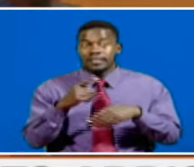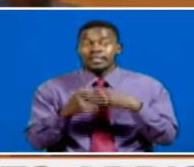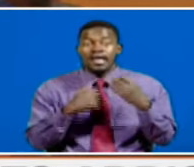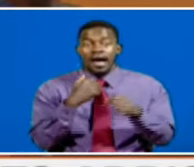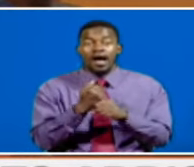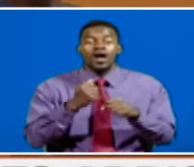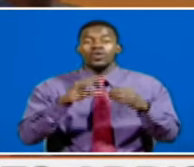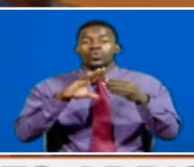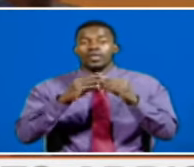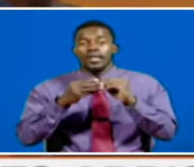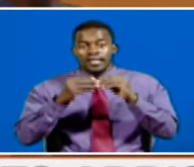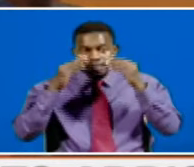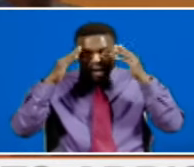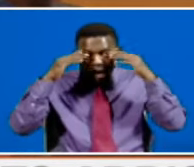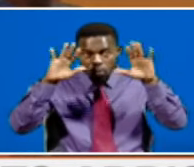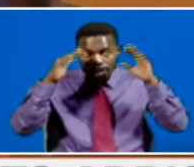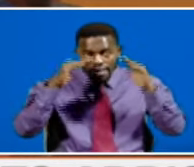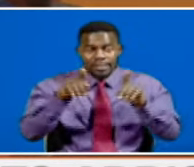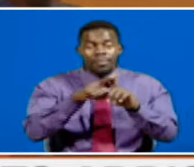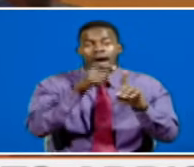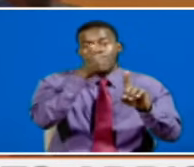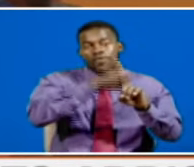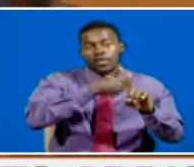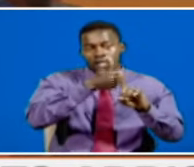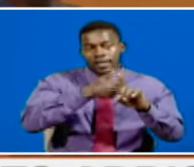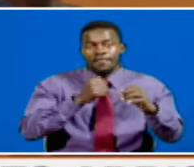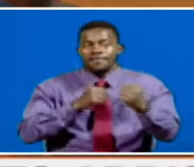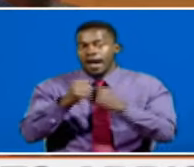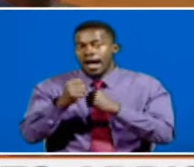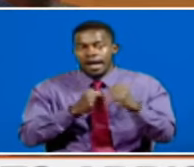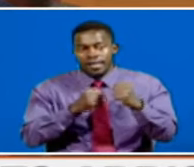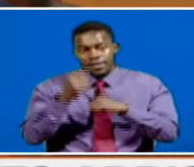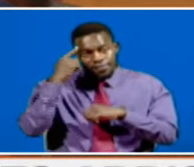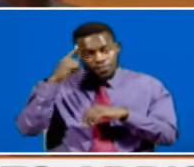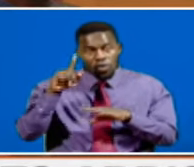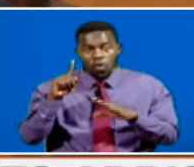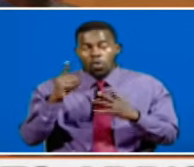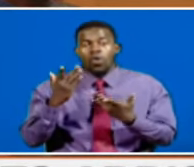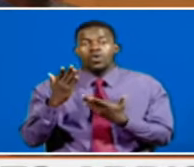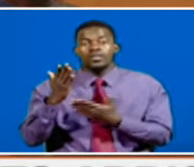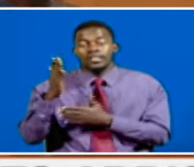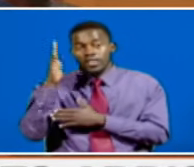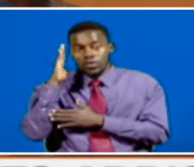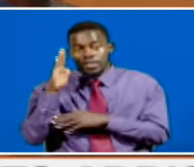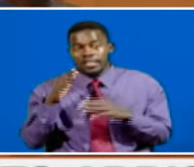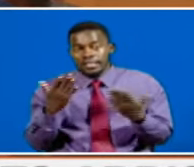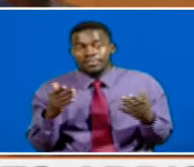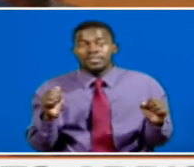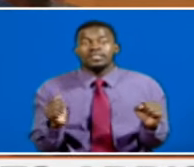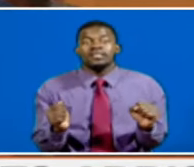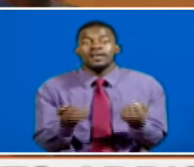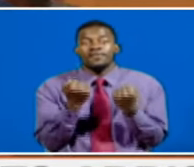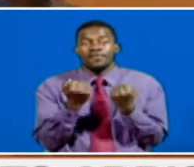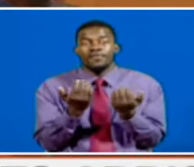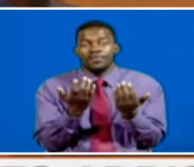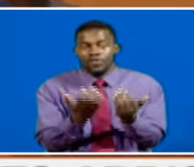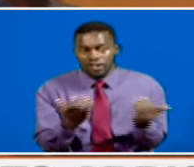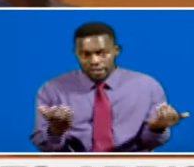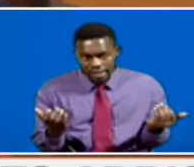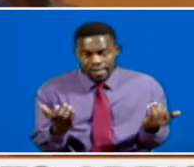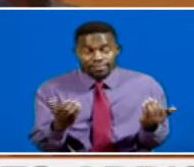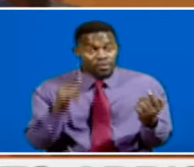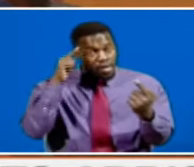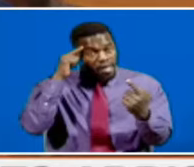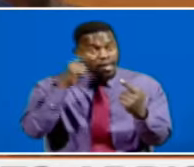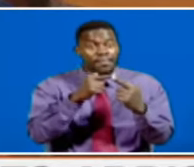create awareness, advocate for and fight for the safety and well-being of our children and youth with the objective of